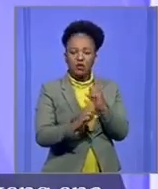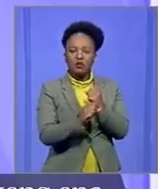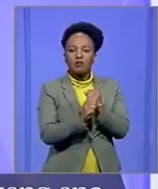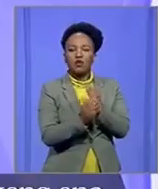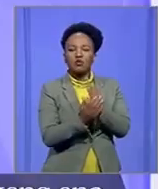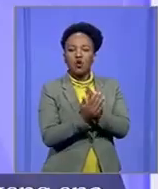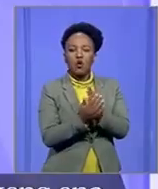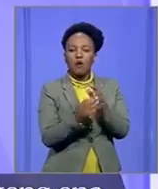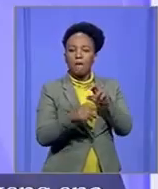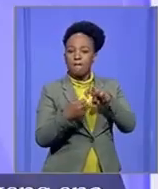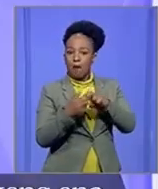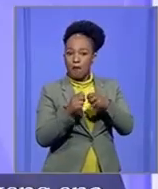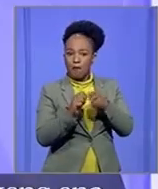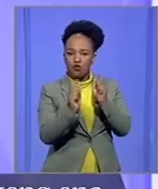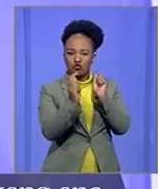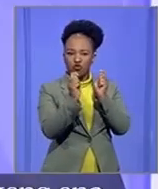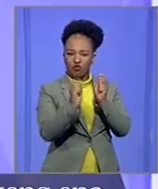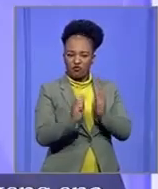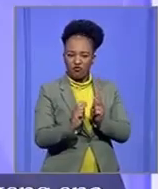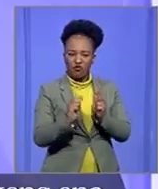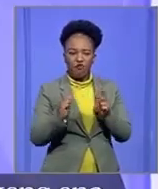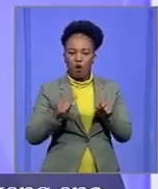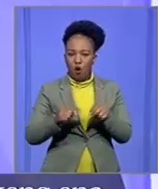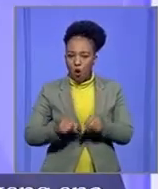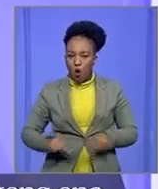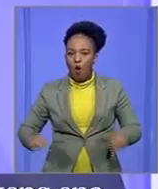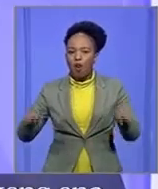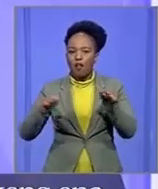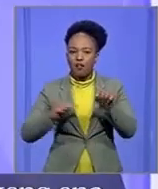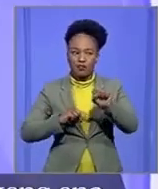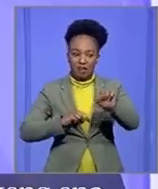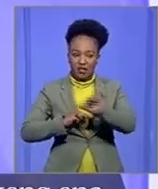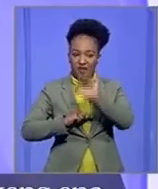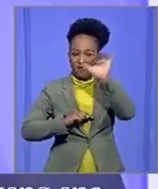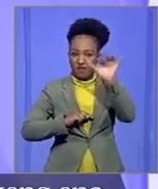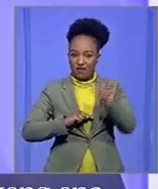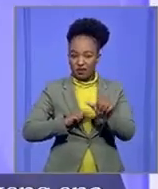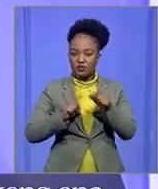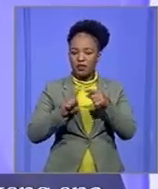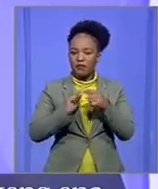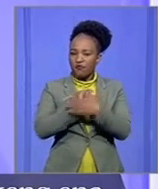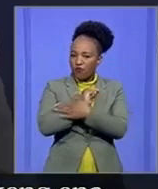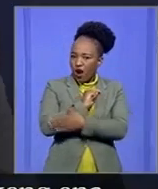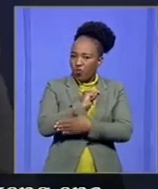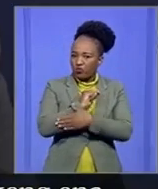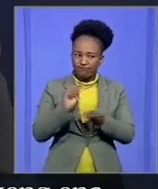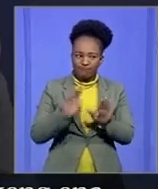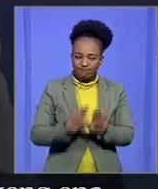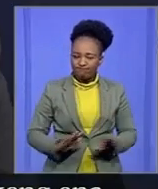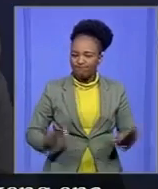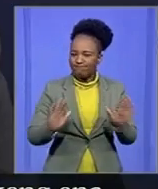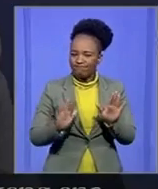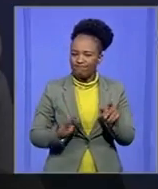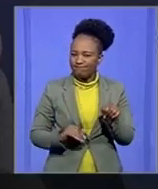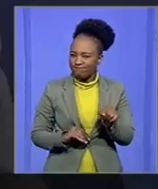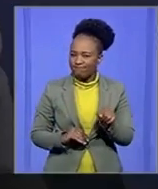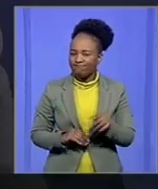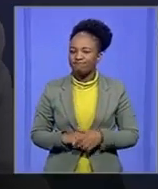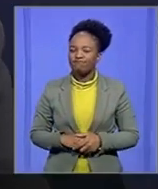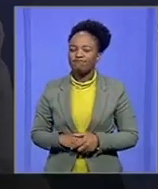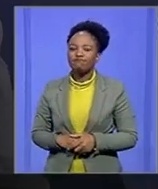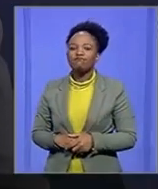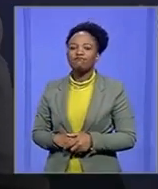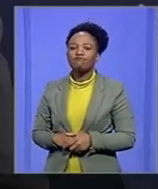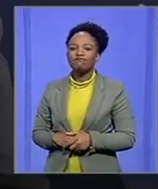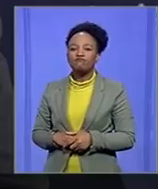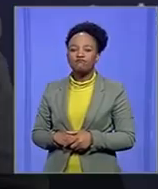a tobaneng le baahi ka kakaretso le naha ka boyona? Bogolosegolo go tla bo go lebeletswe mafapha a tshwanang le ya